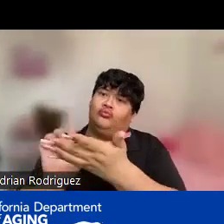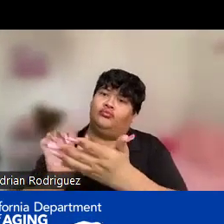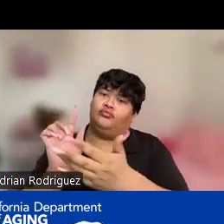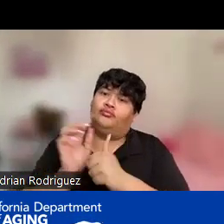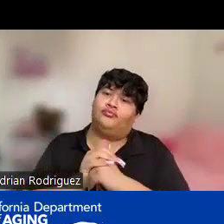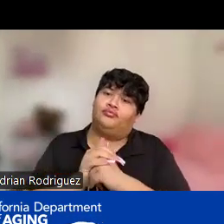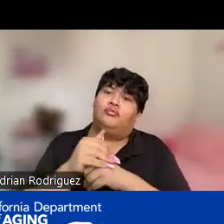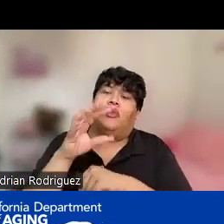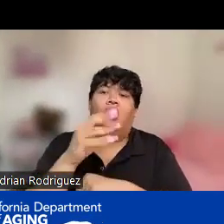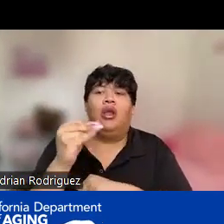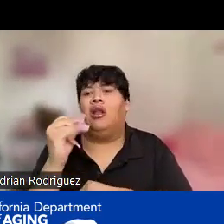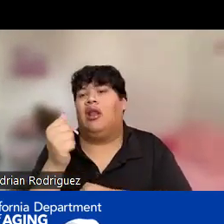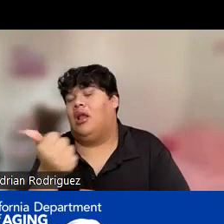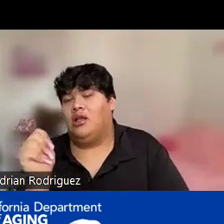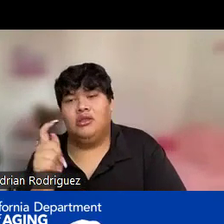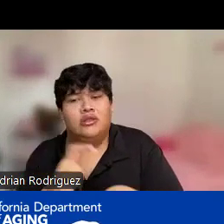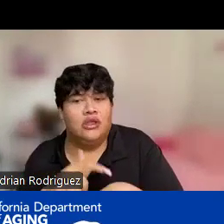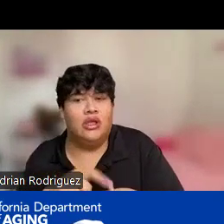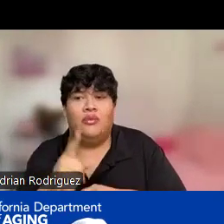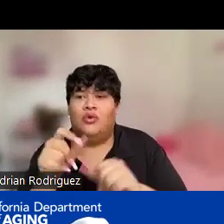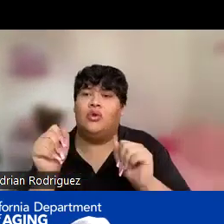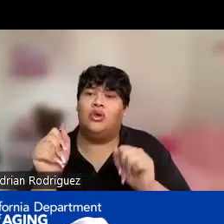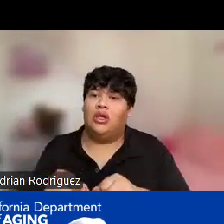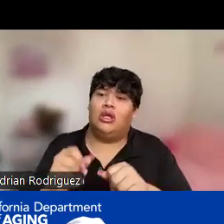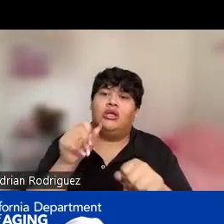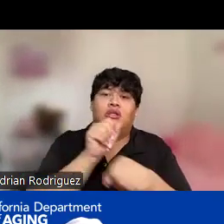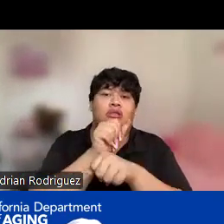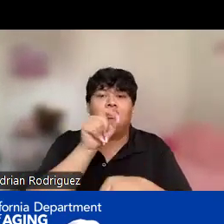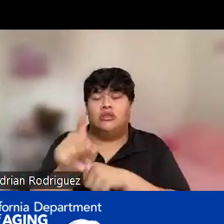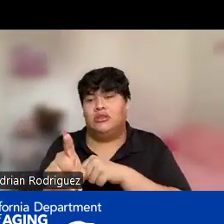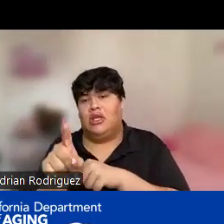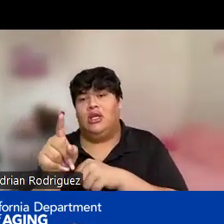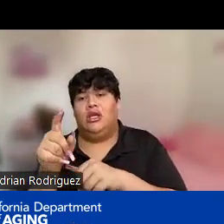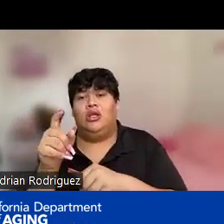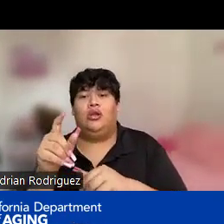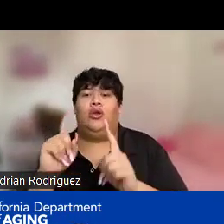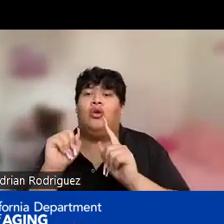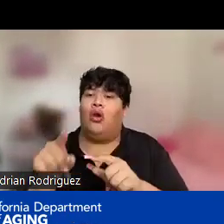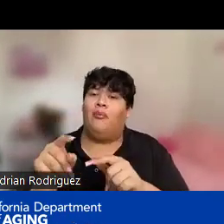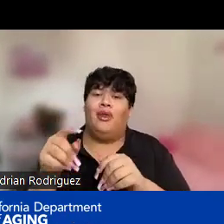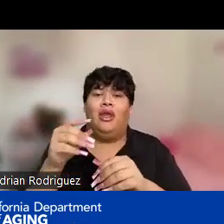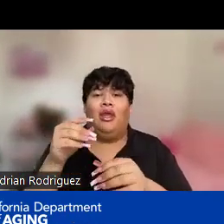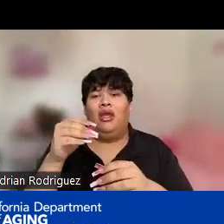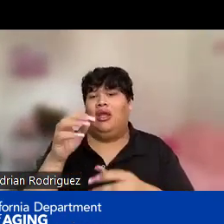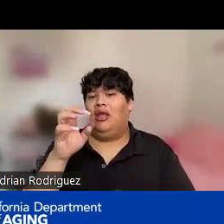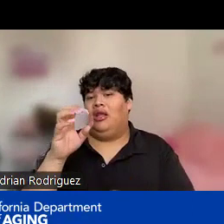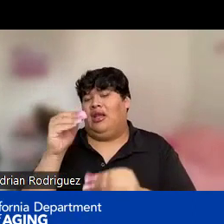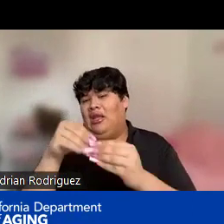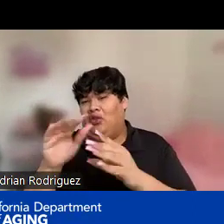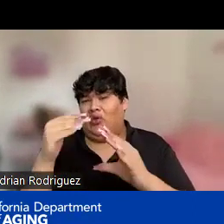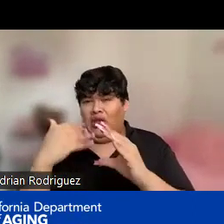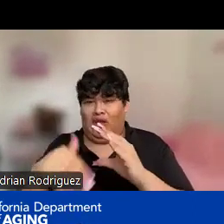And of course, at any time, you can send your written comments to the Engage email box at